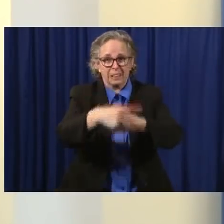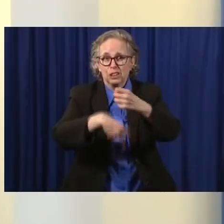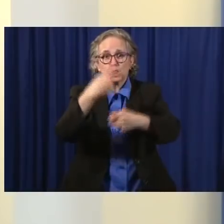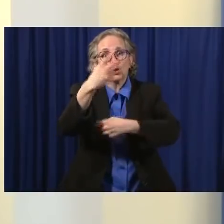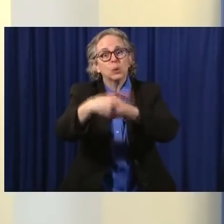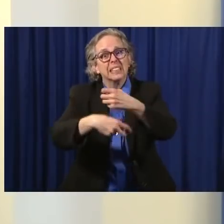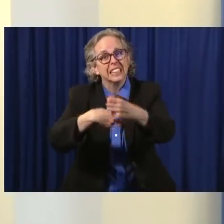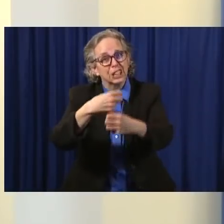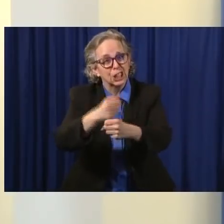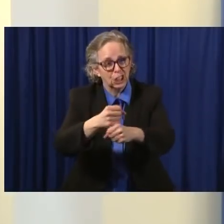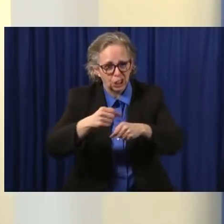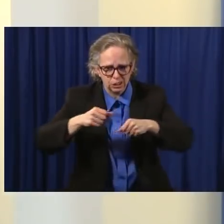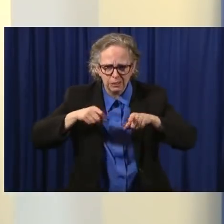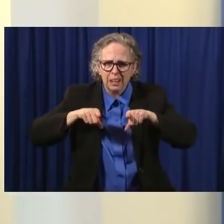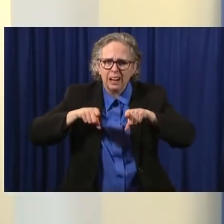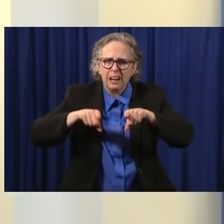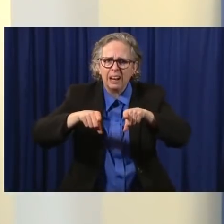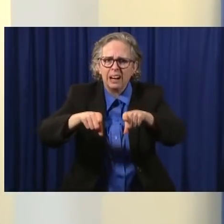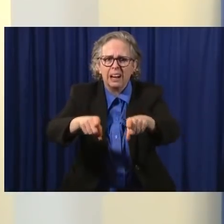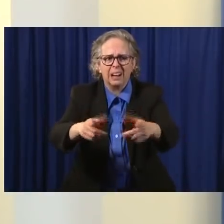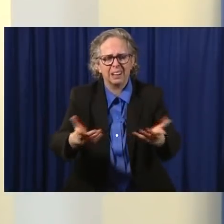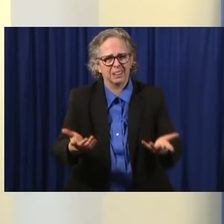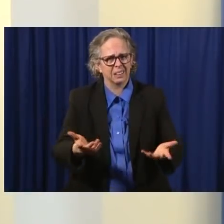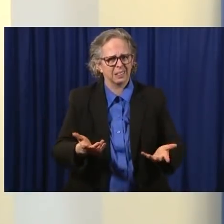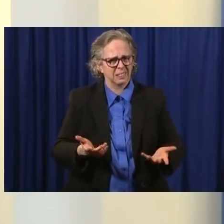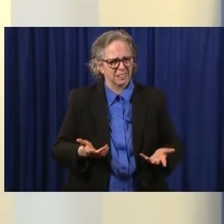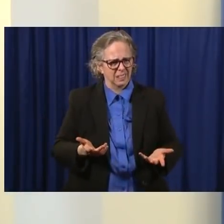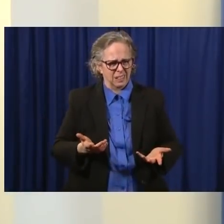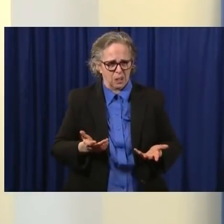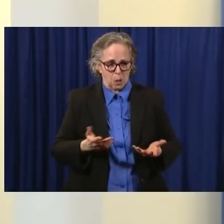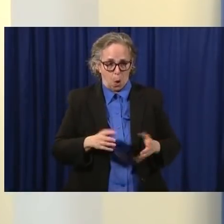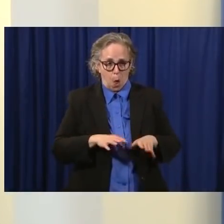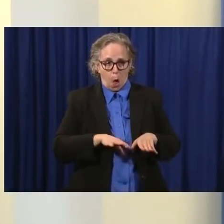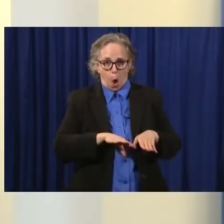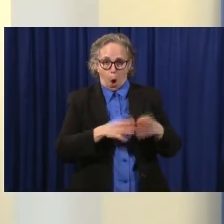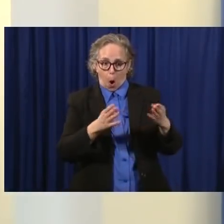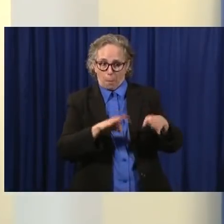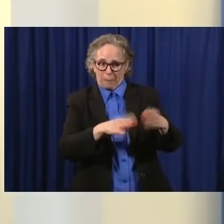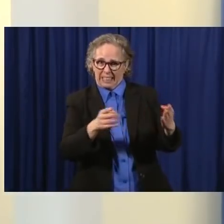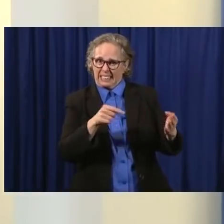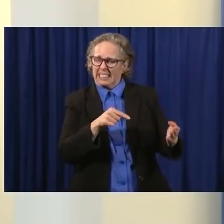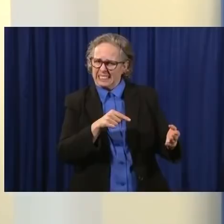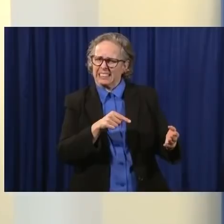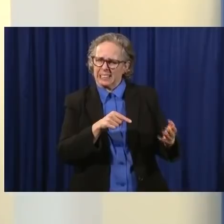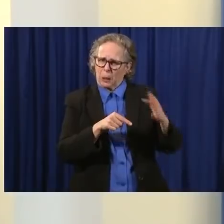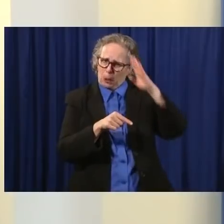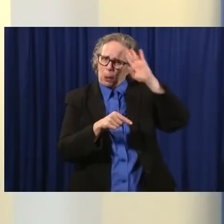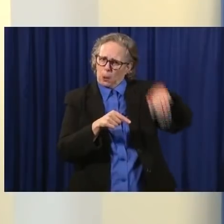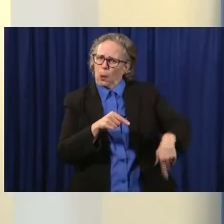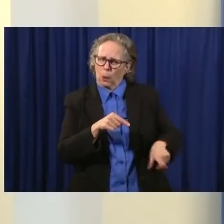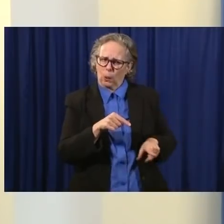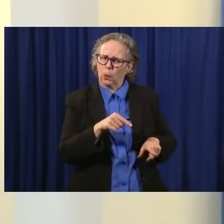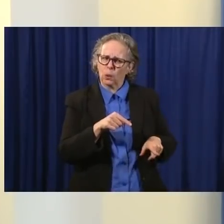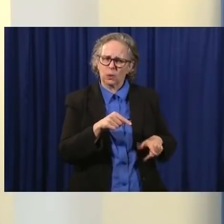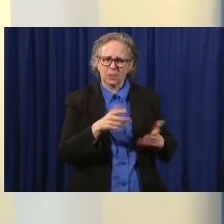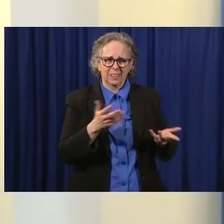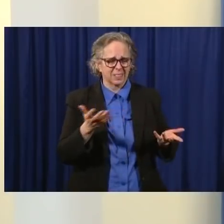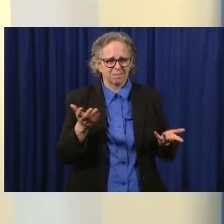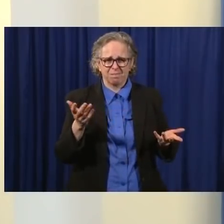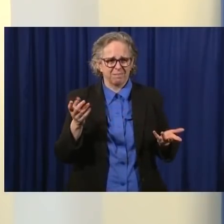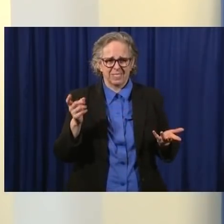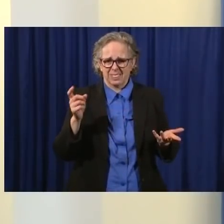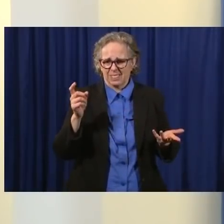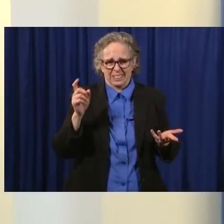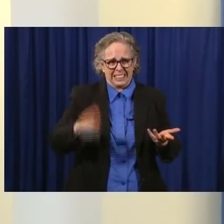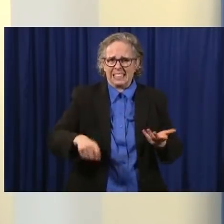opening in any way we do makes childcare an absolutely essential piece of this. And we're very